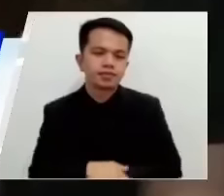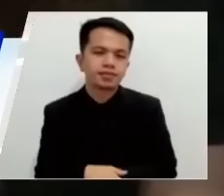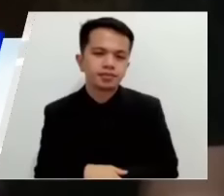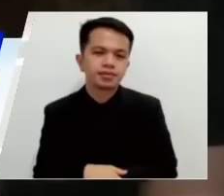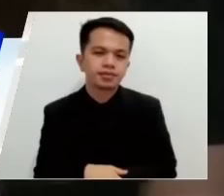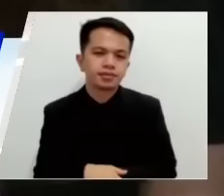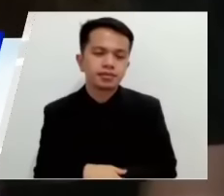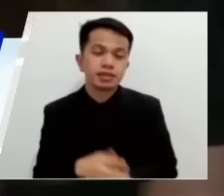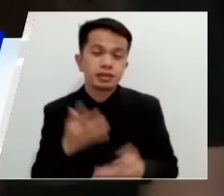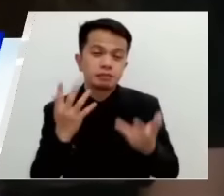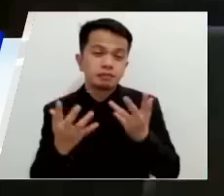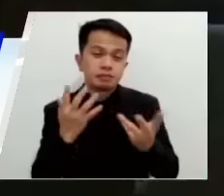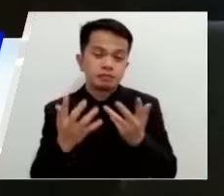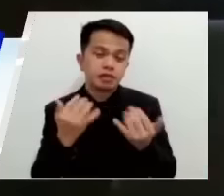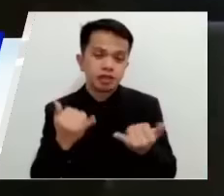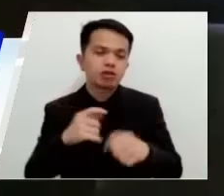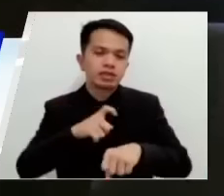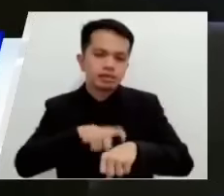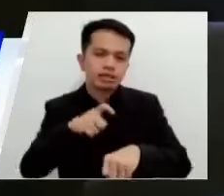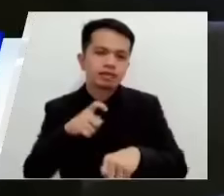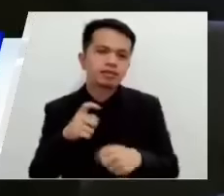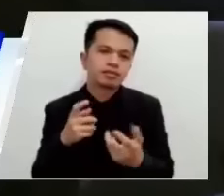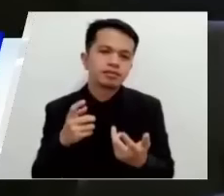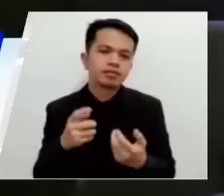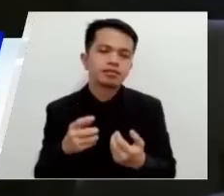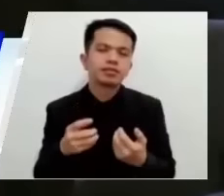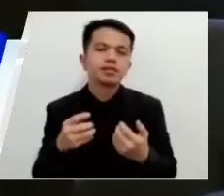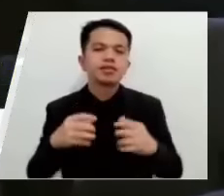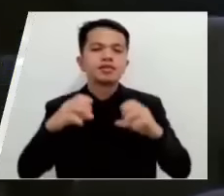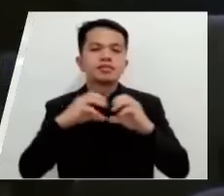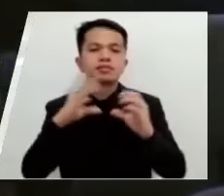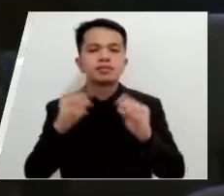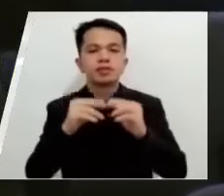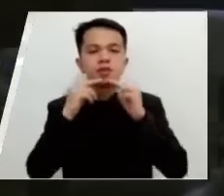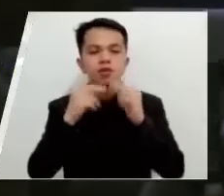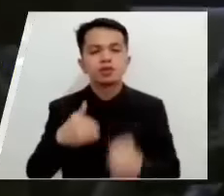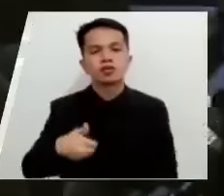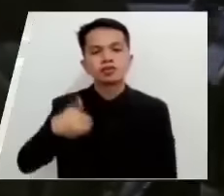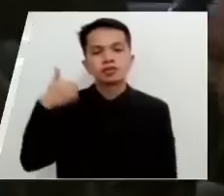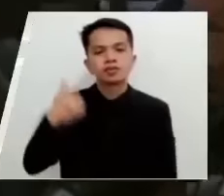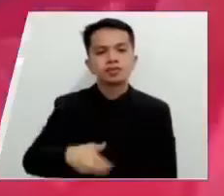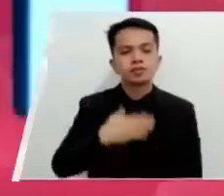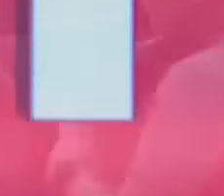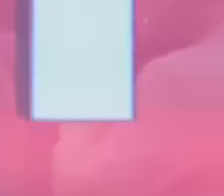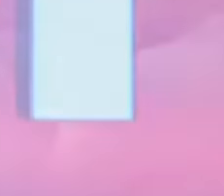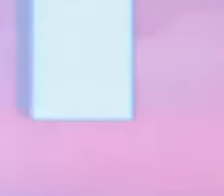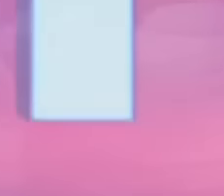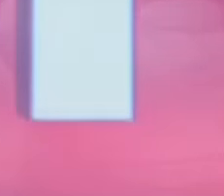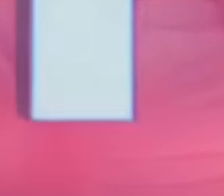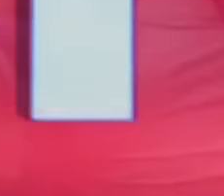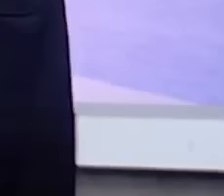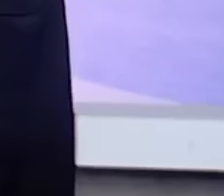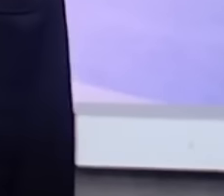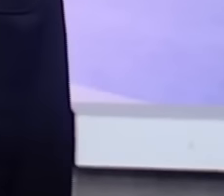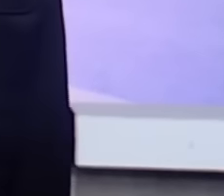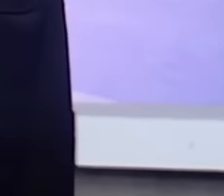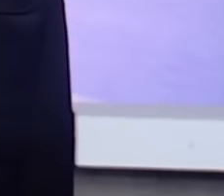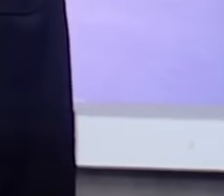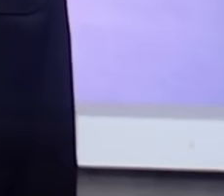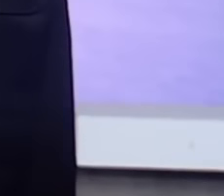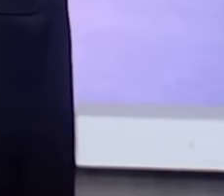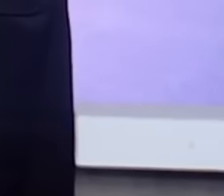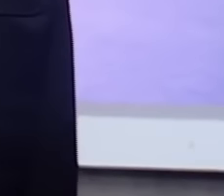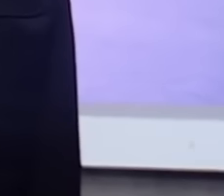Siguro it's about time. Para sa GMA Integrated News, Bernadette Reyes ang inyong saksi.